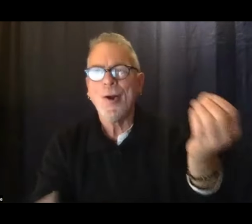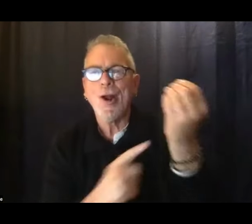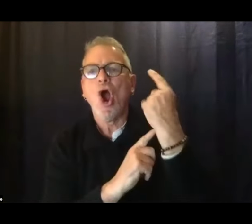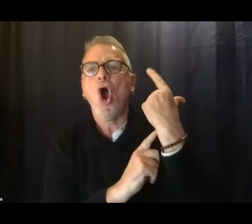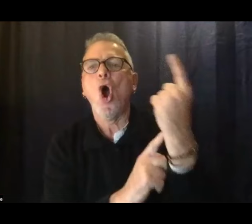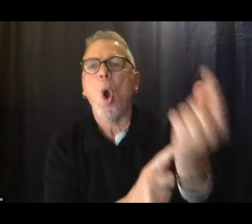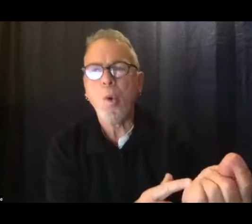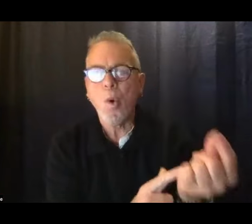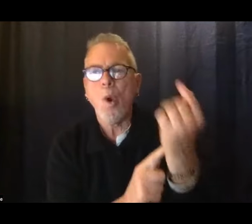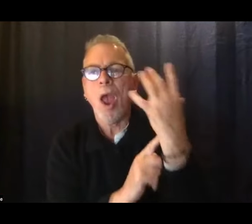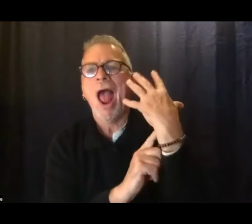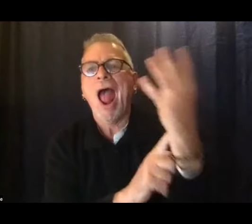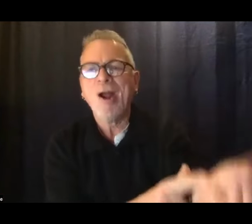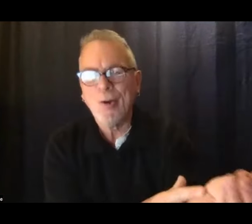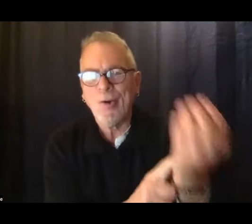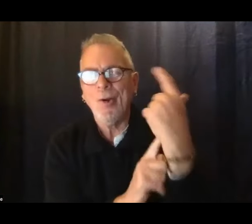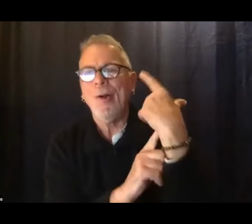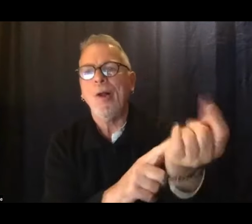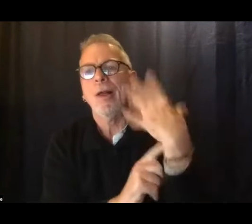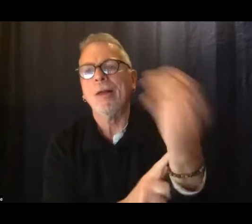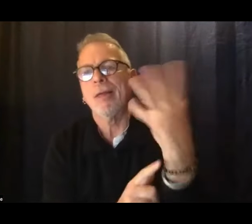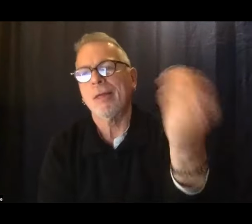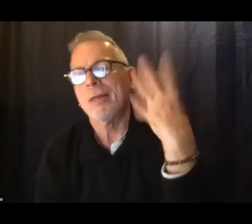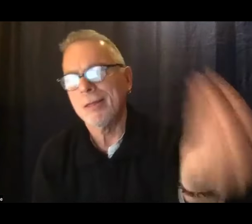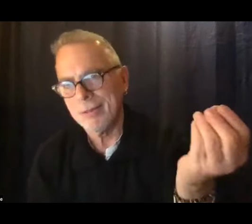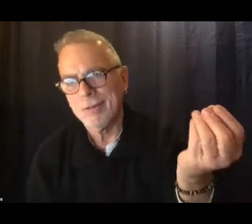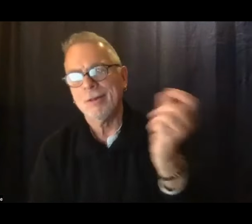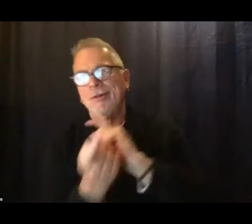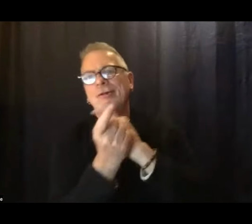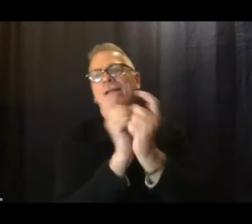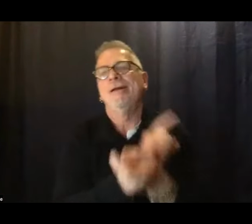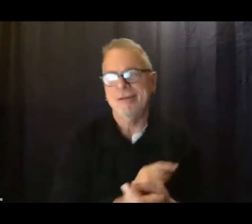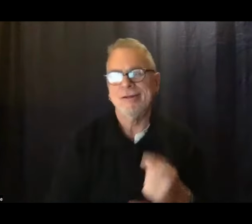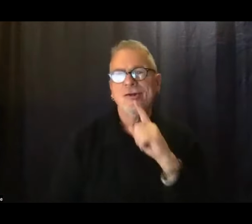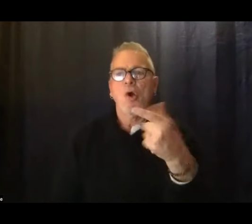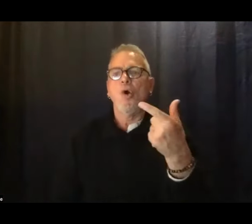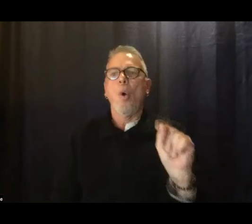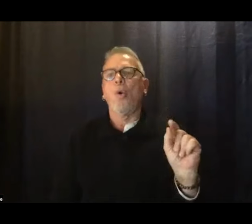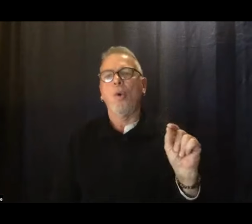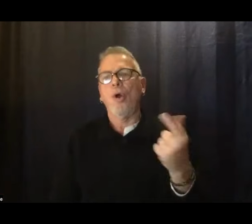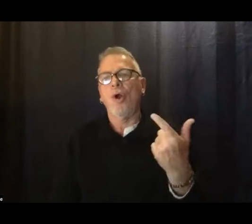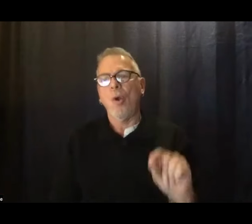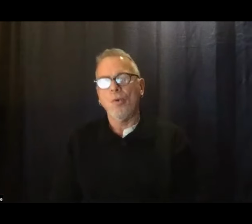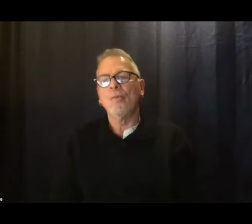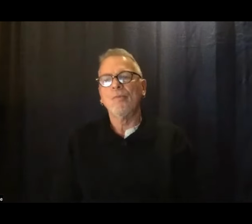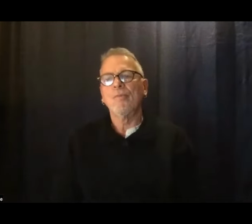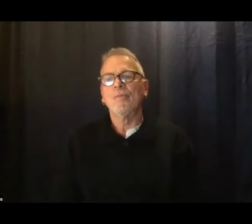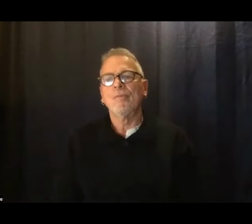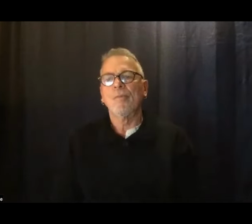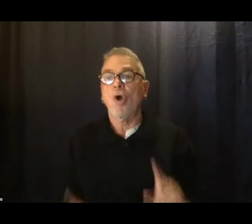But that's to go out, right? So you're going out. Where are you going out to? Right? So